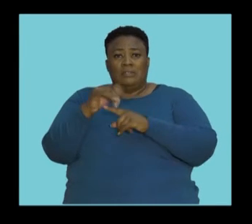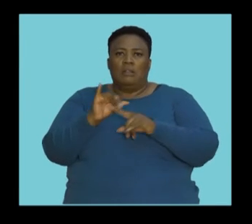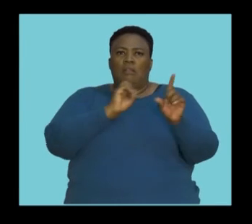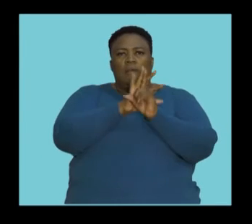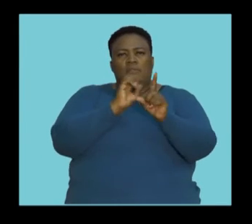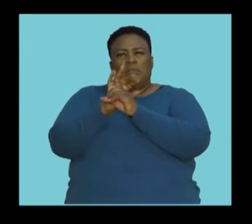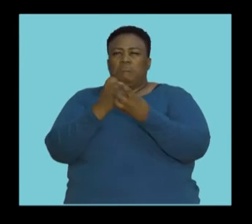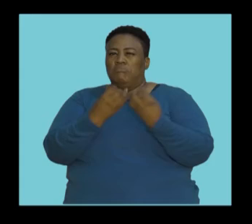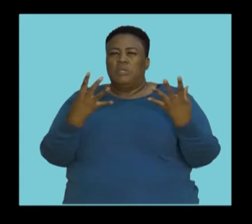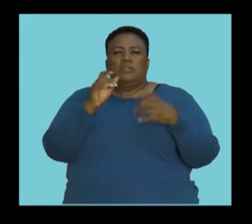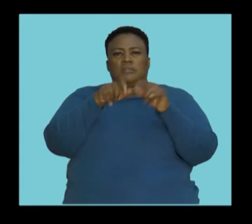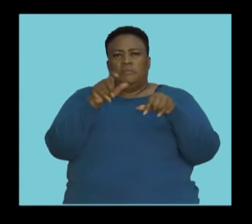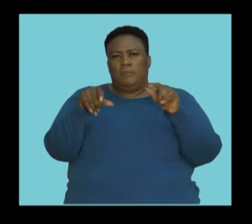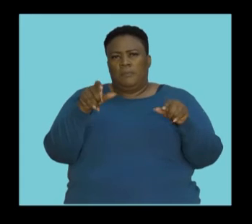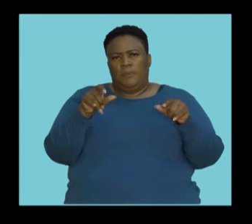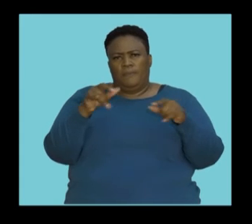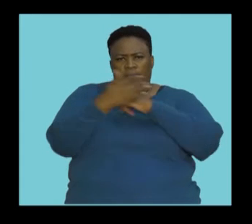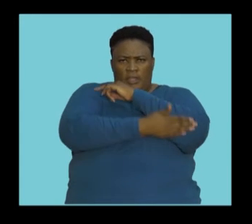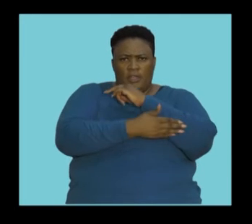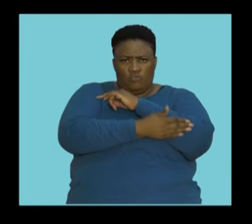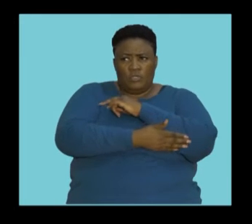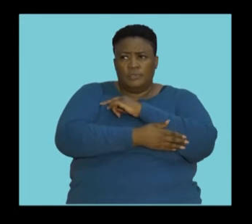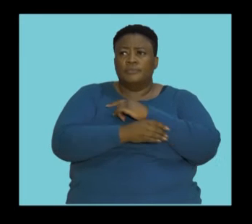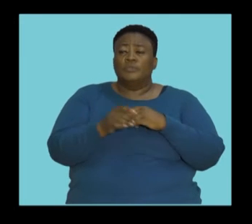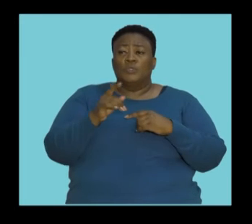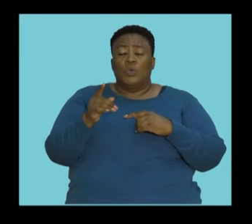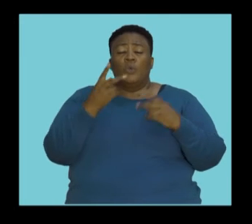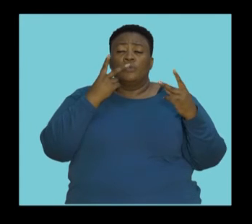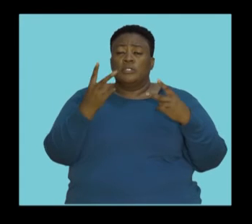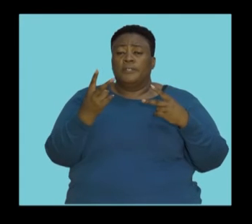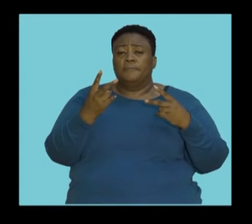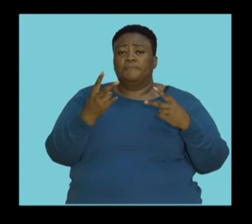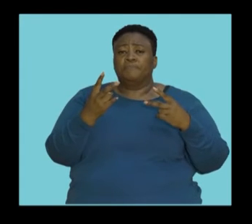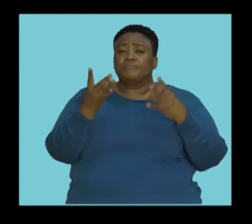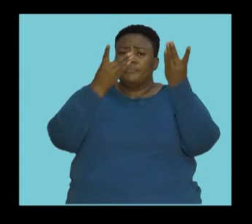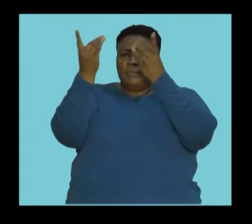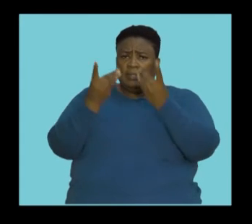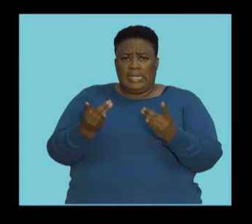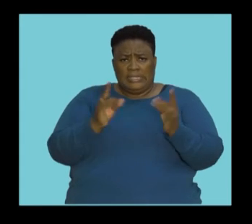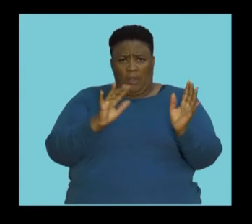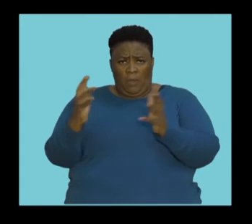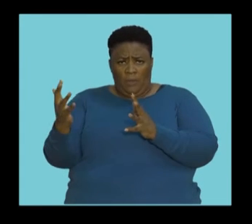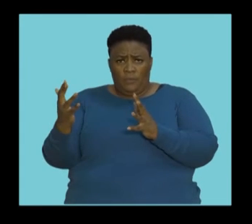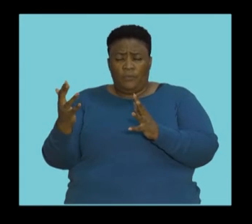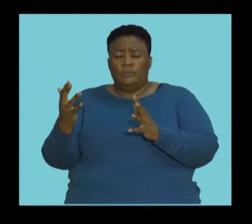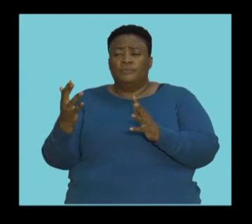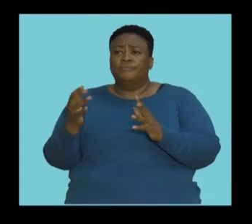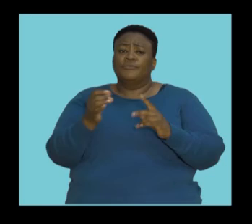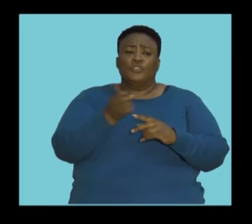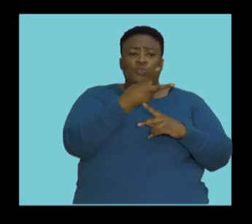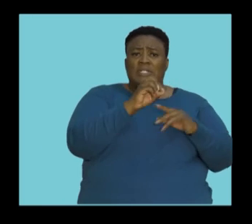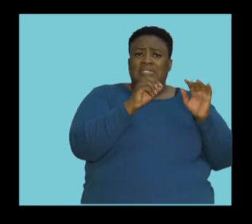country. And so this is significant in terms of looking at the stats in a graph. So